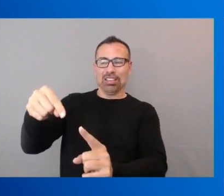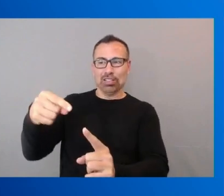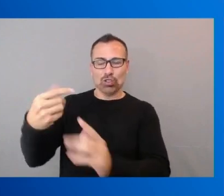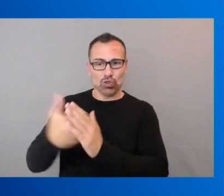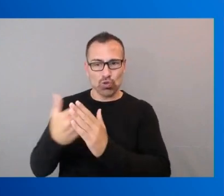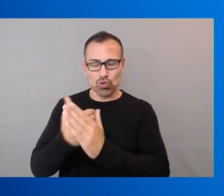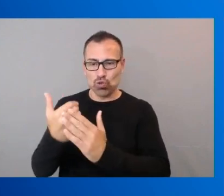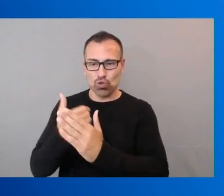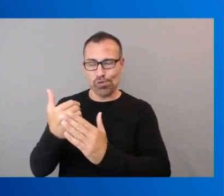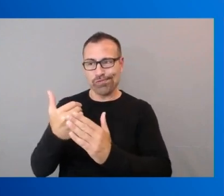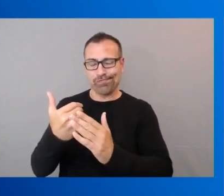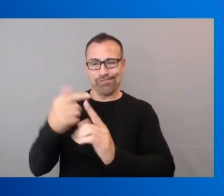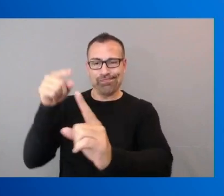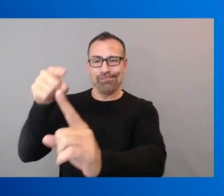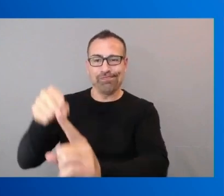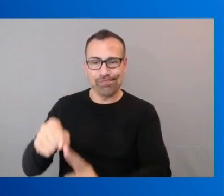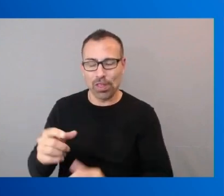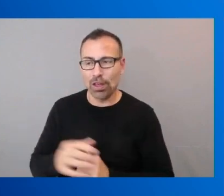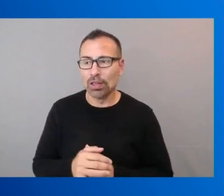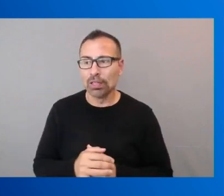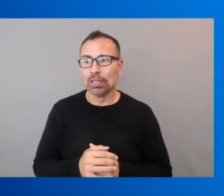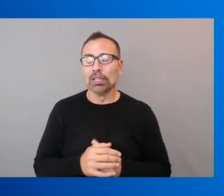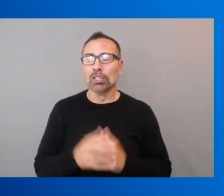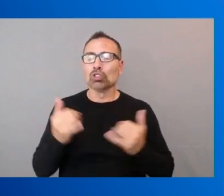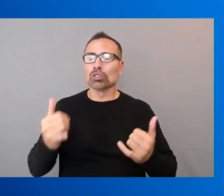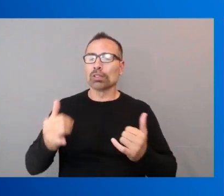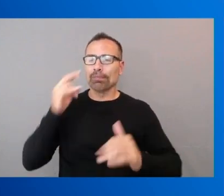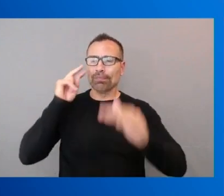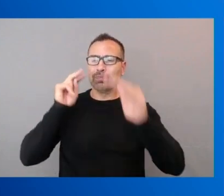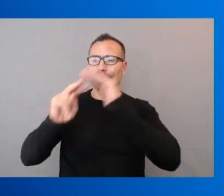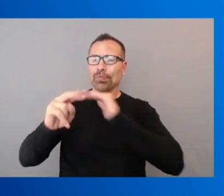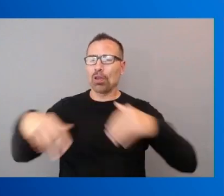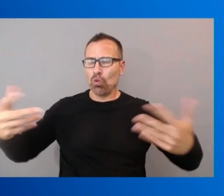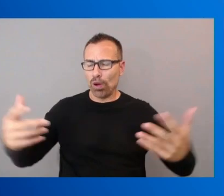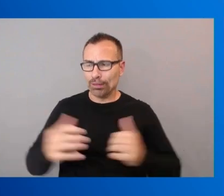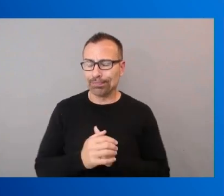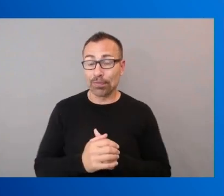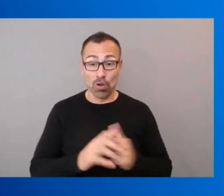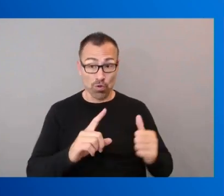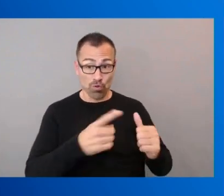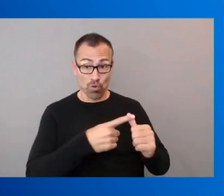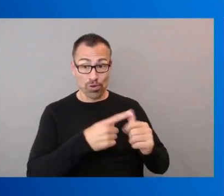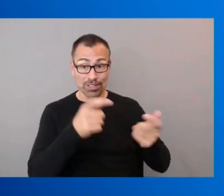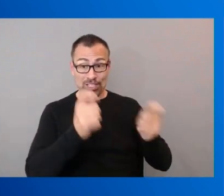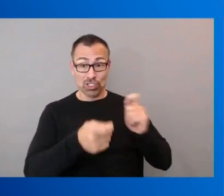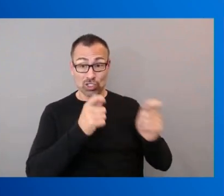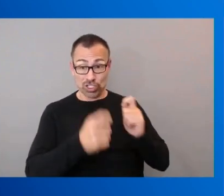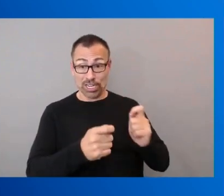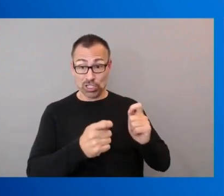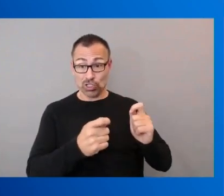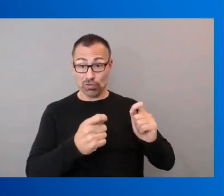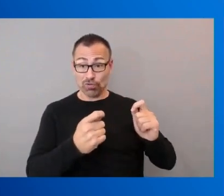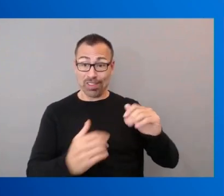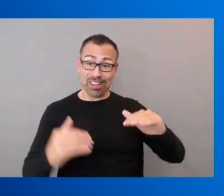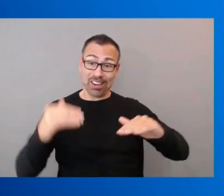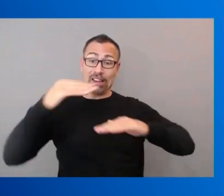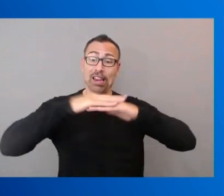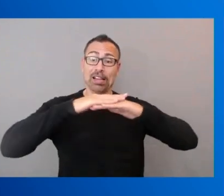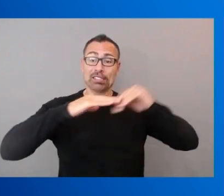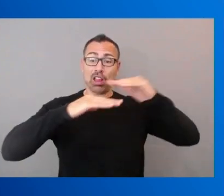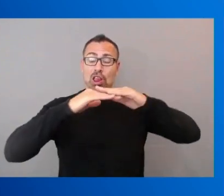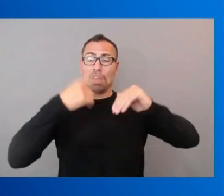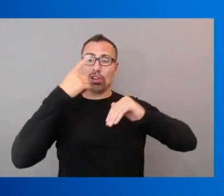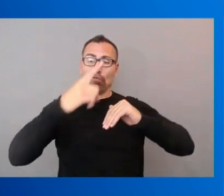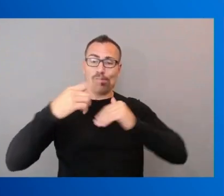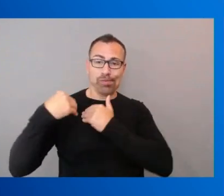So one, I do expect that we will continue to drive changes on the next layer of undifferentiated heavy lifting, right? Maybe